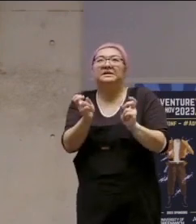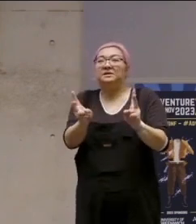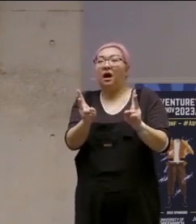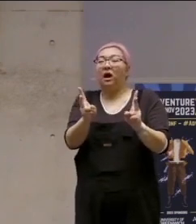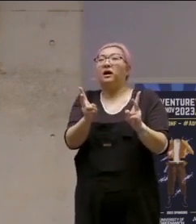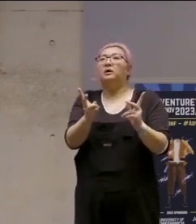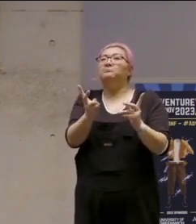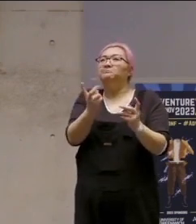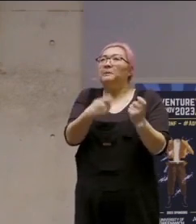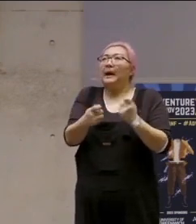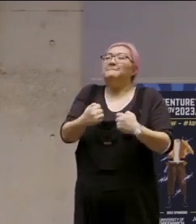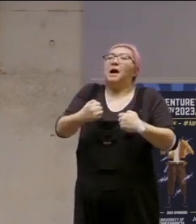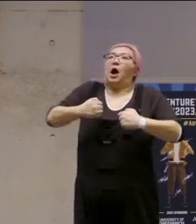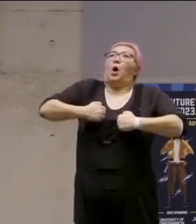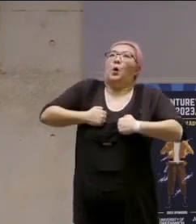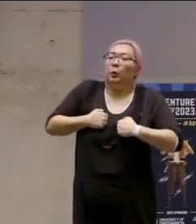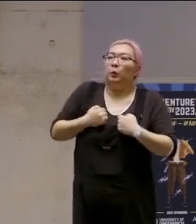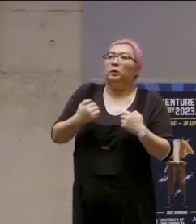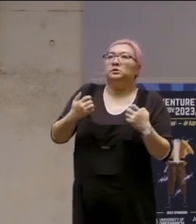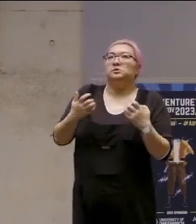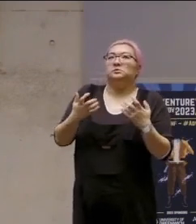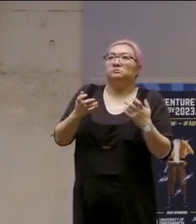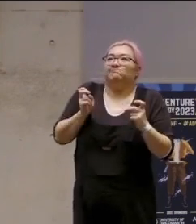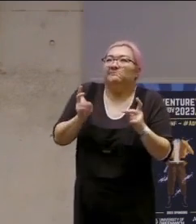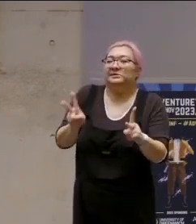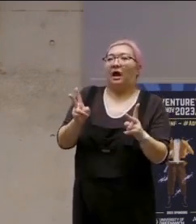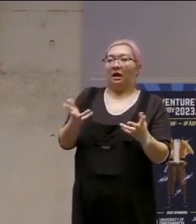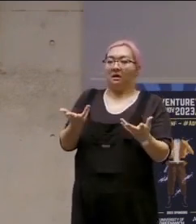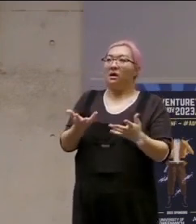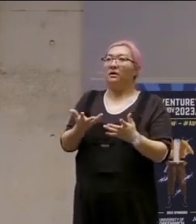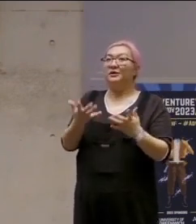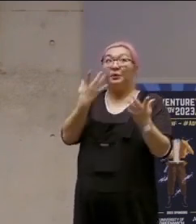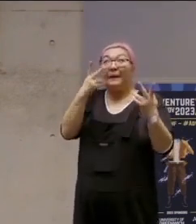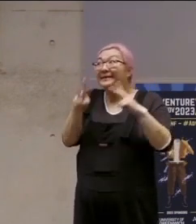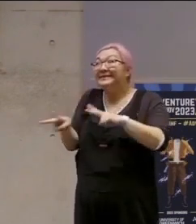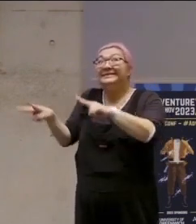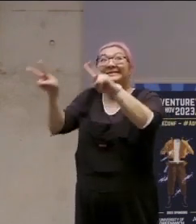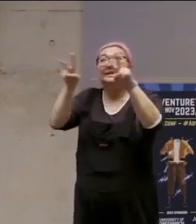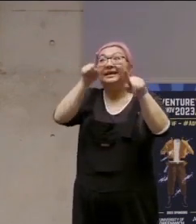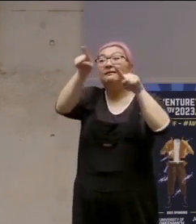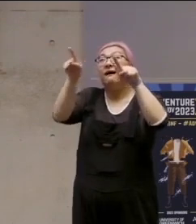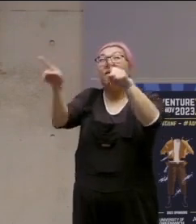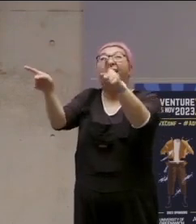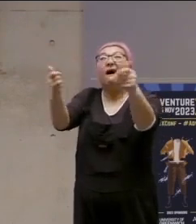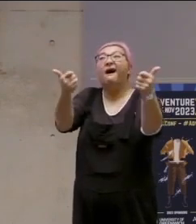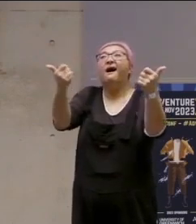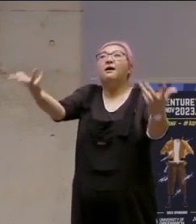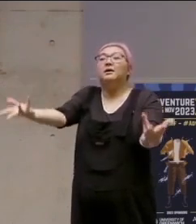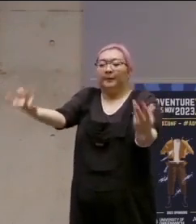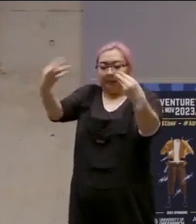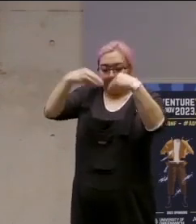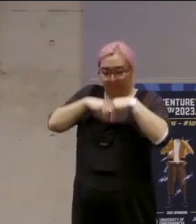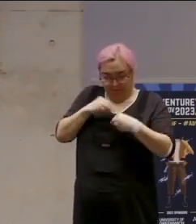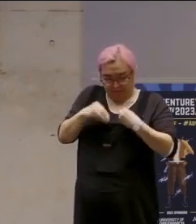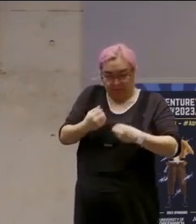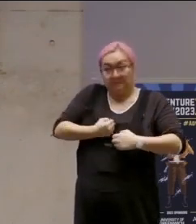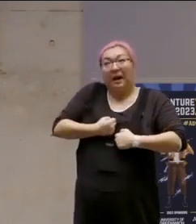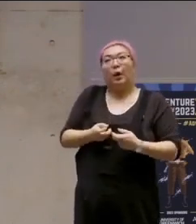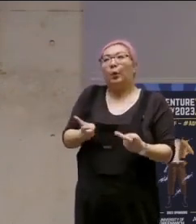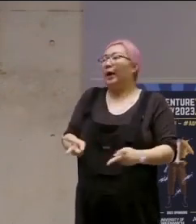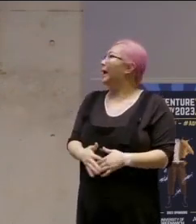it my own environment, making it things I've seen tangibly? And these are, again,